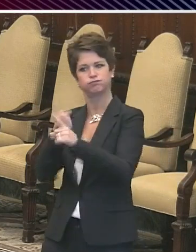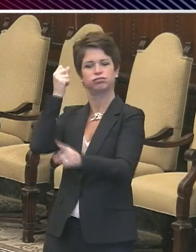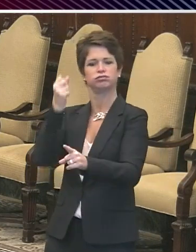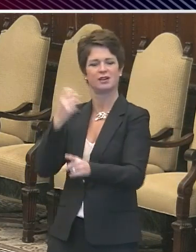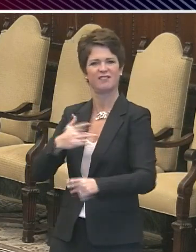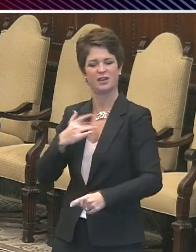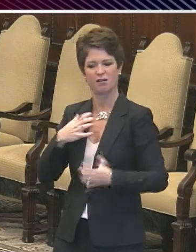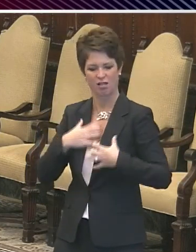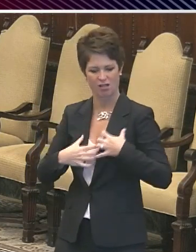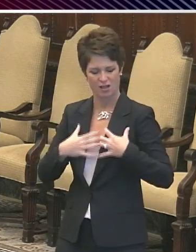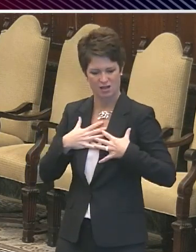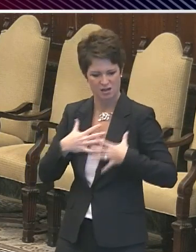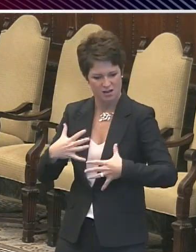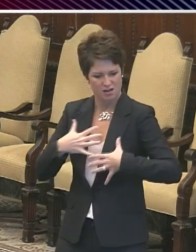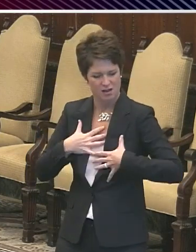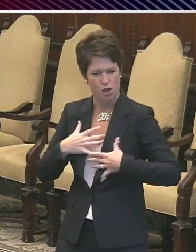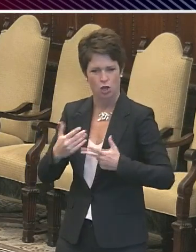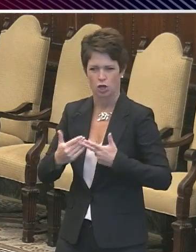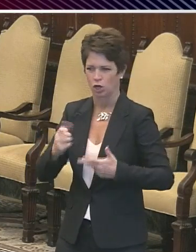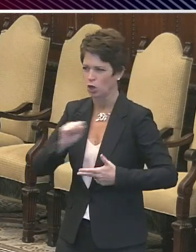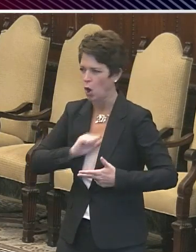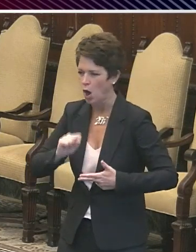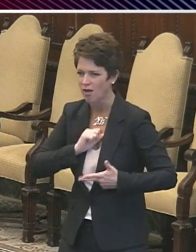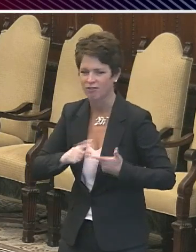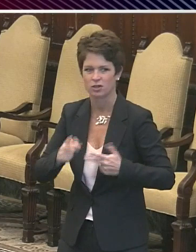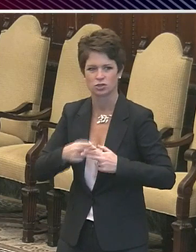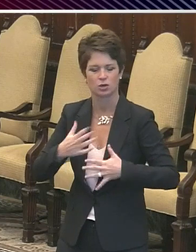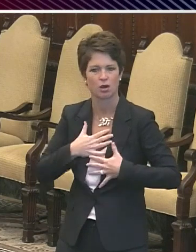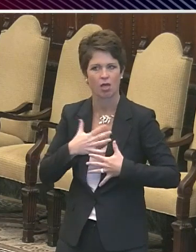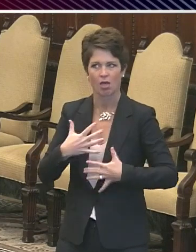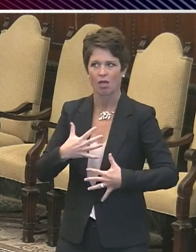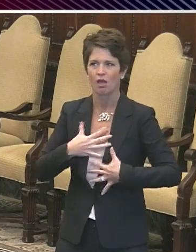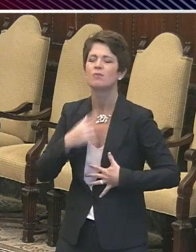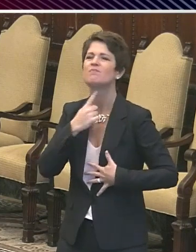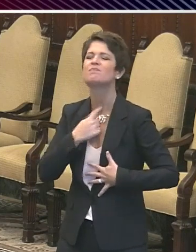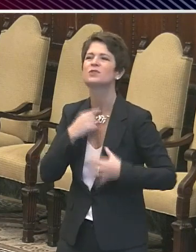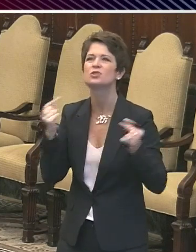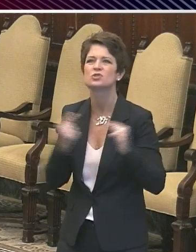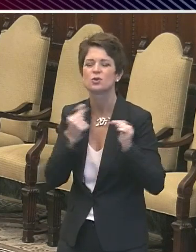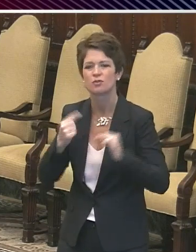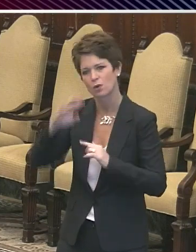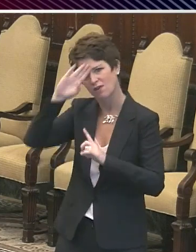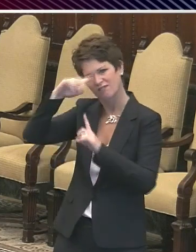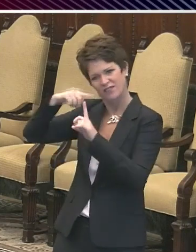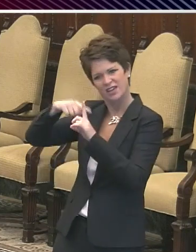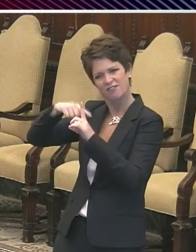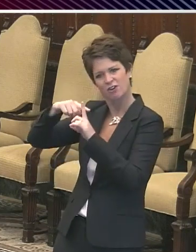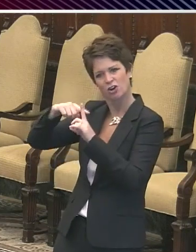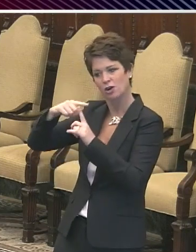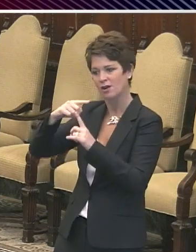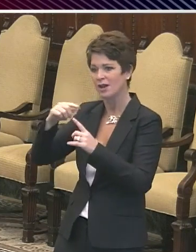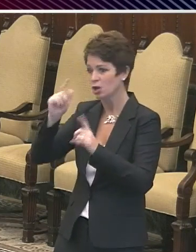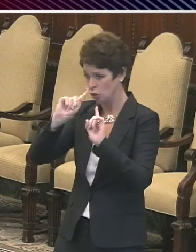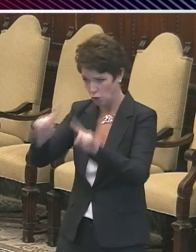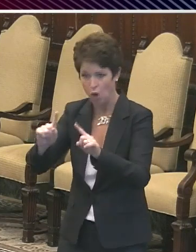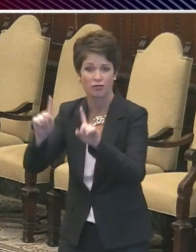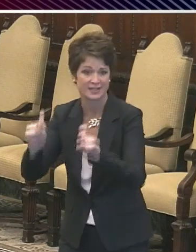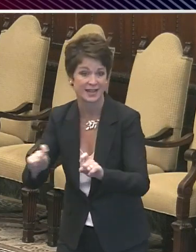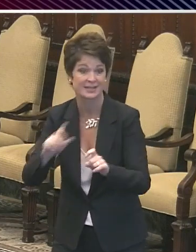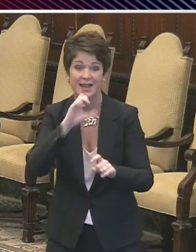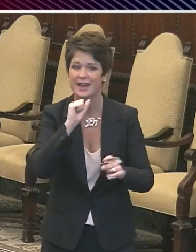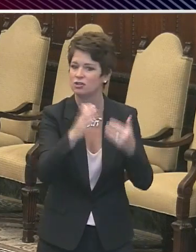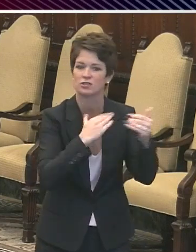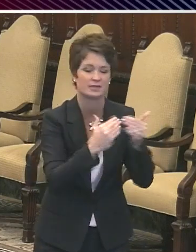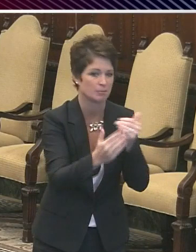respiratory symptoms, such as a cough, shortness of breath, or even a sore throat, or a fever, at any age, we encourage you to get